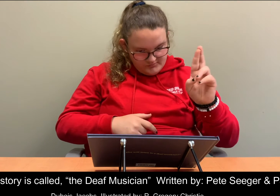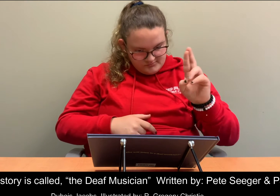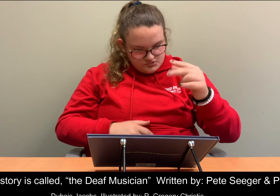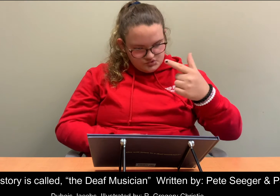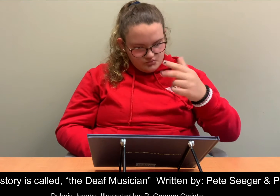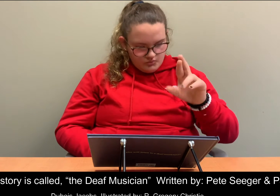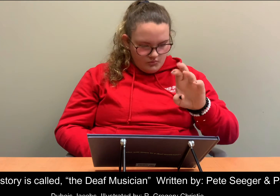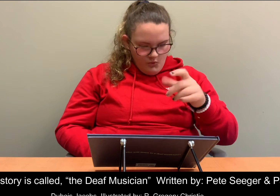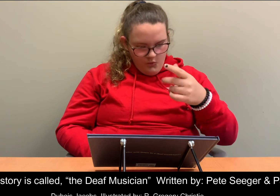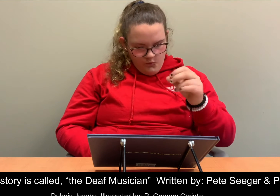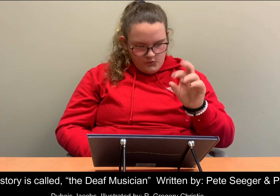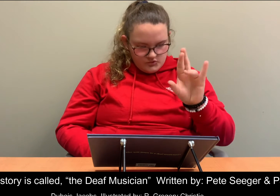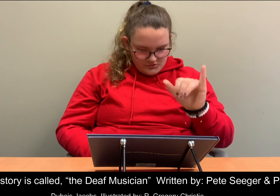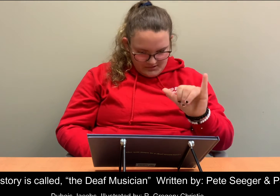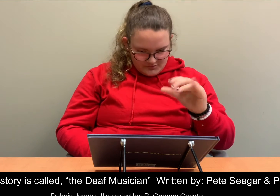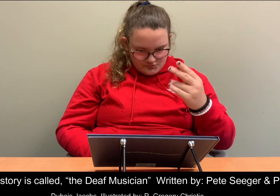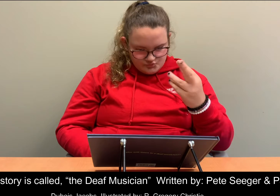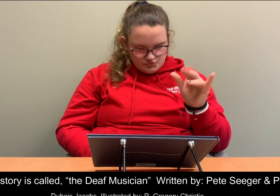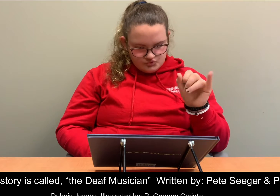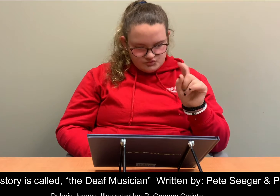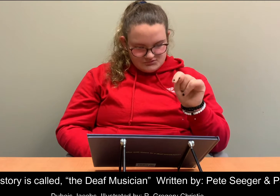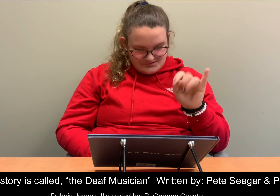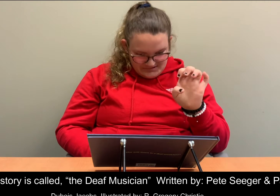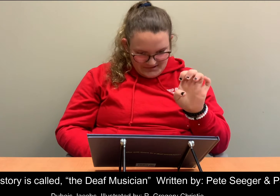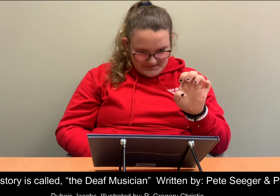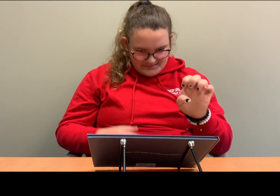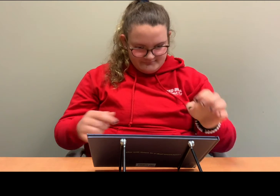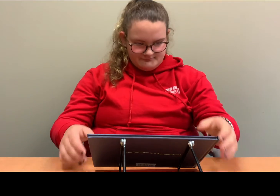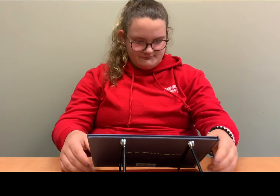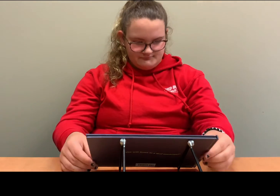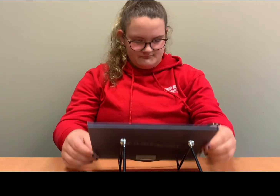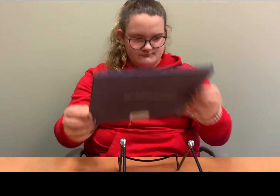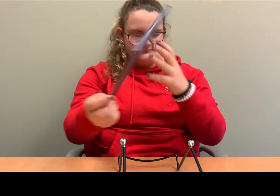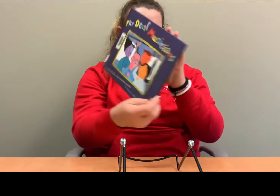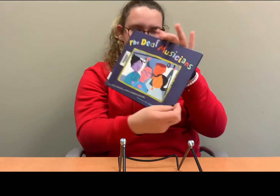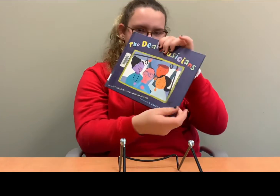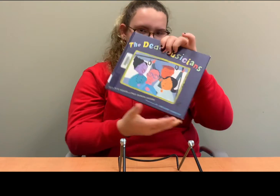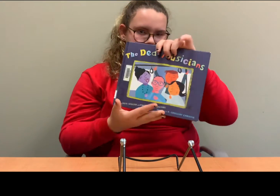Illustrated by R. Gregory Christie.